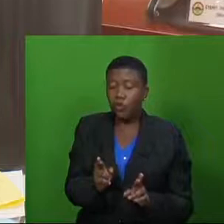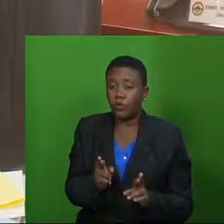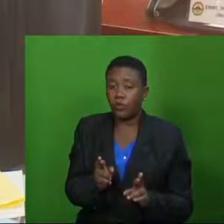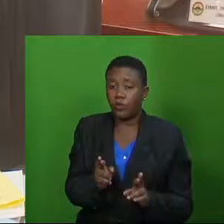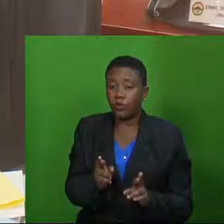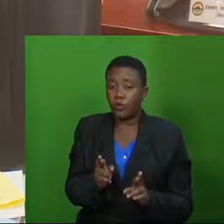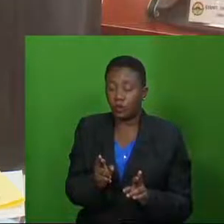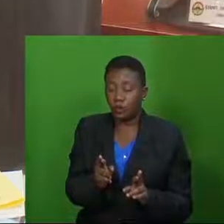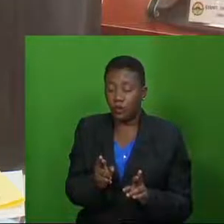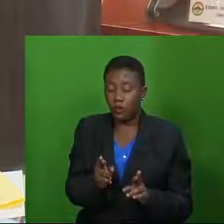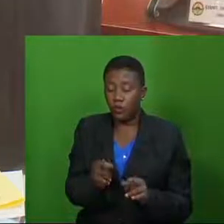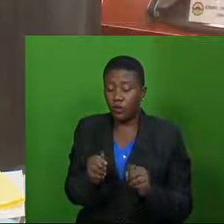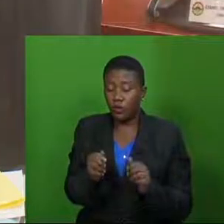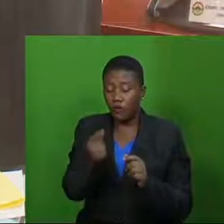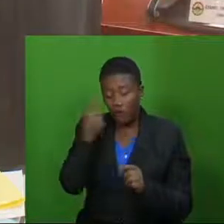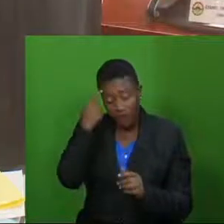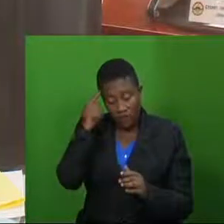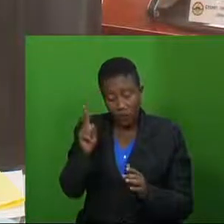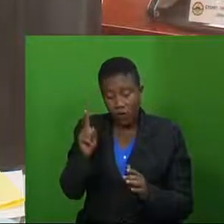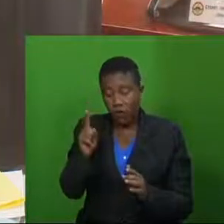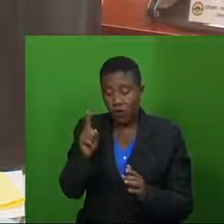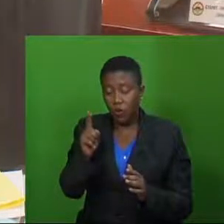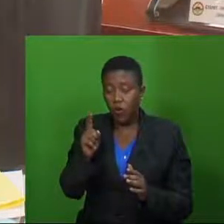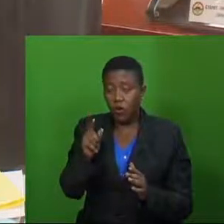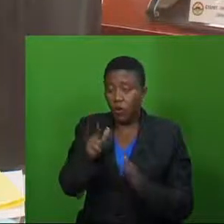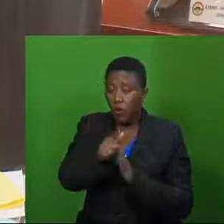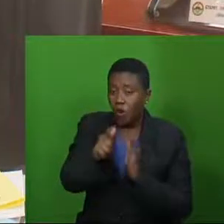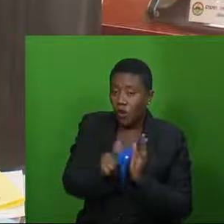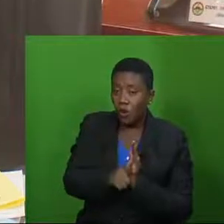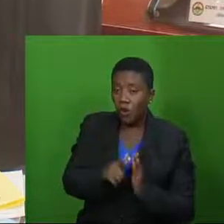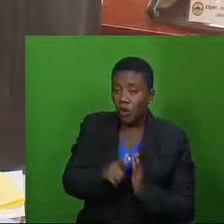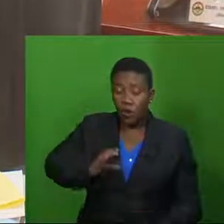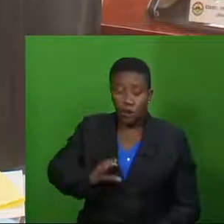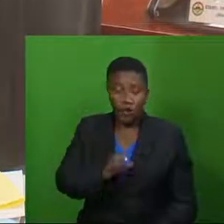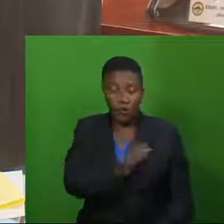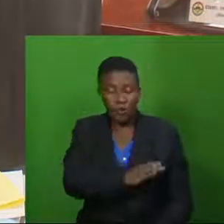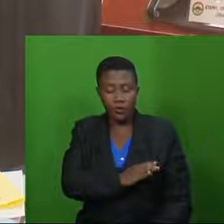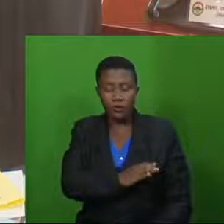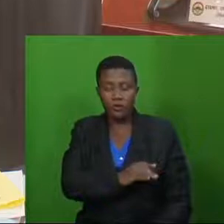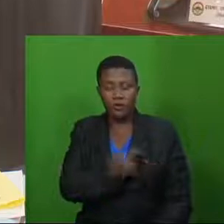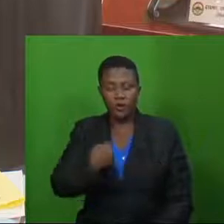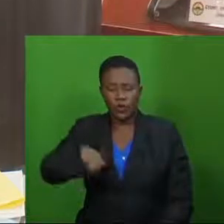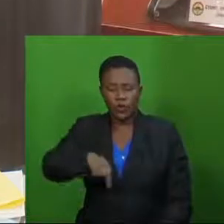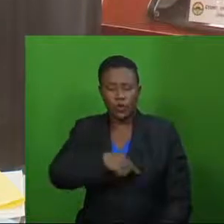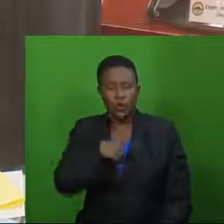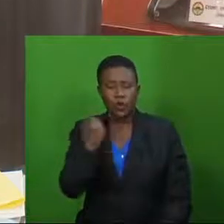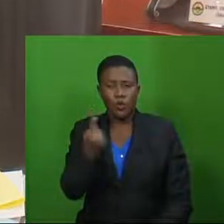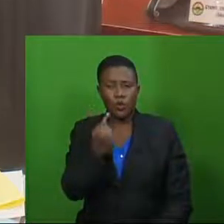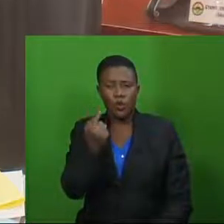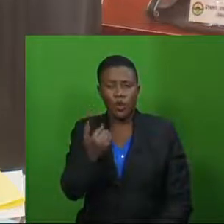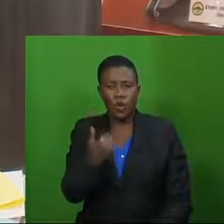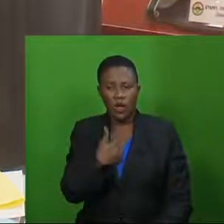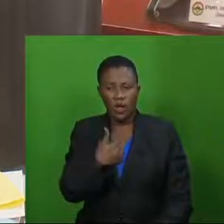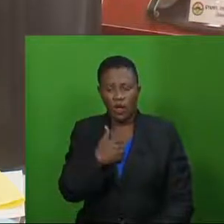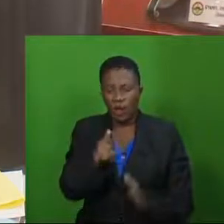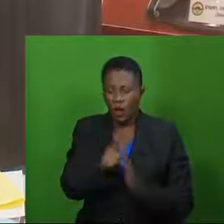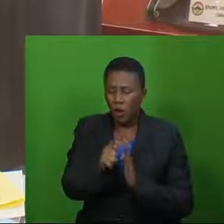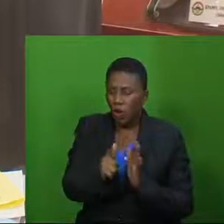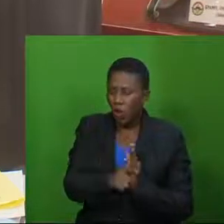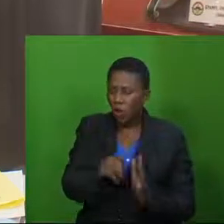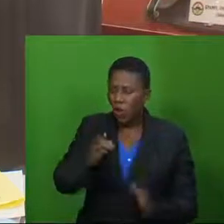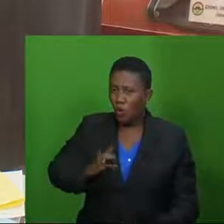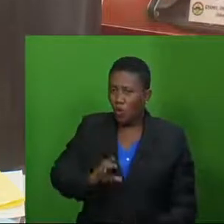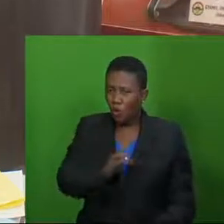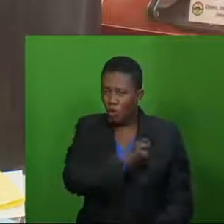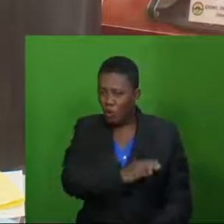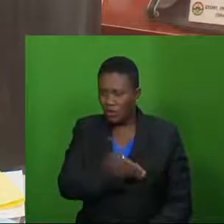Standing Orders Committee. Mr. Speaker, but we have always had a Standing Orders Committee. It has always been